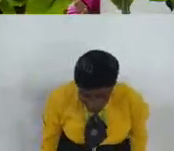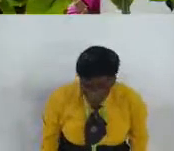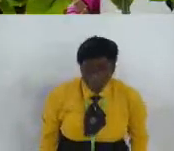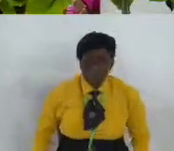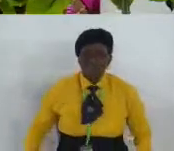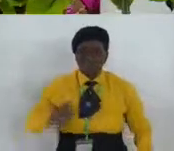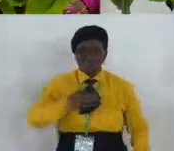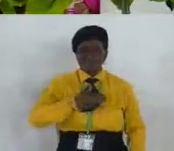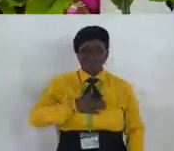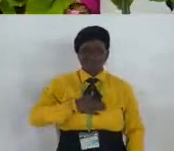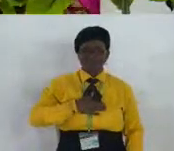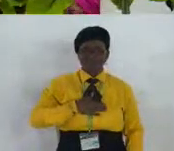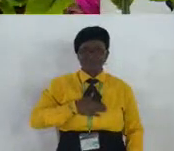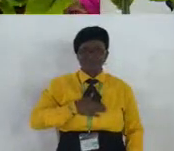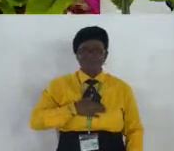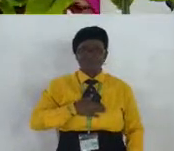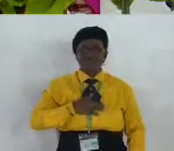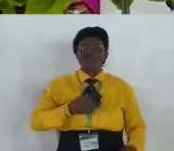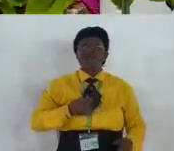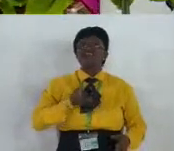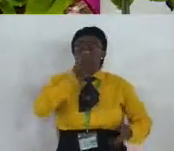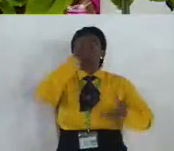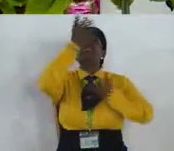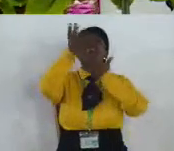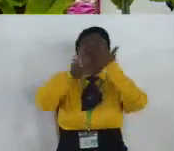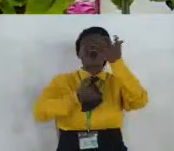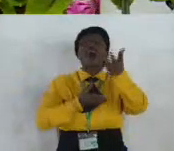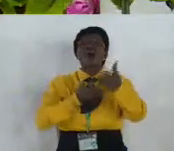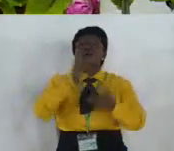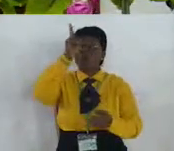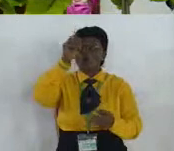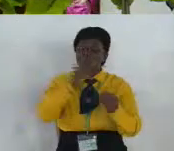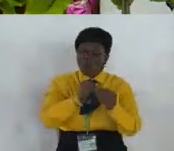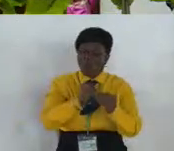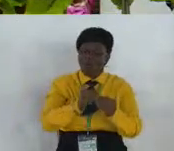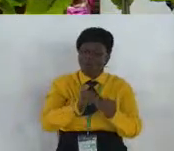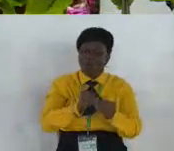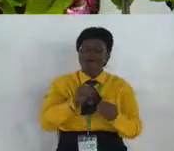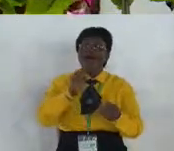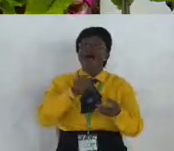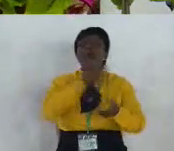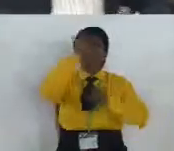And then give the Lord one more shout of hallelujah.